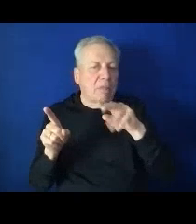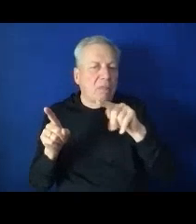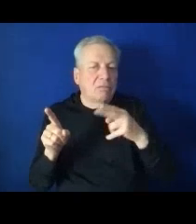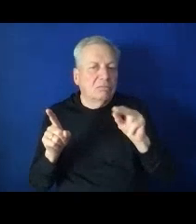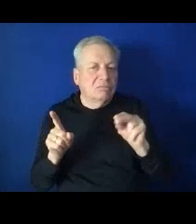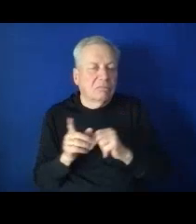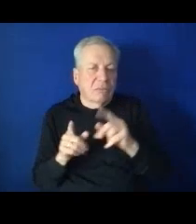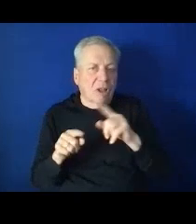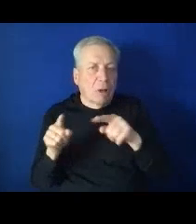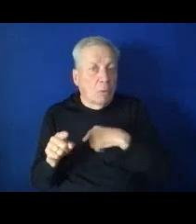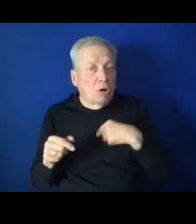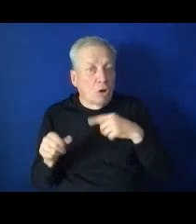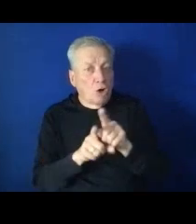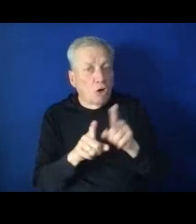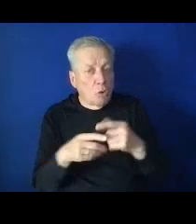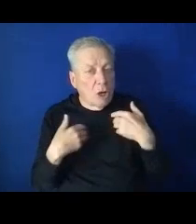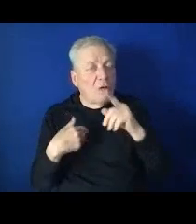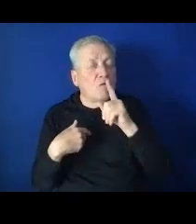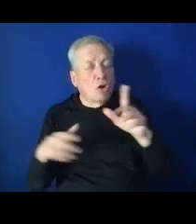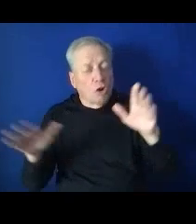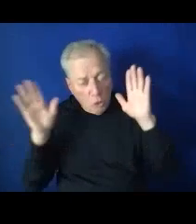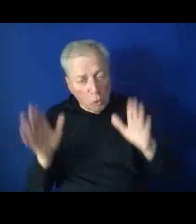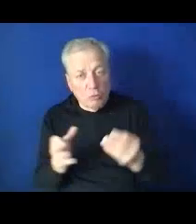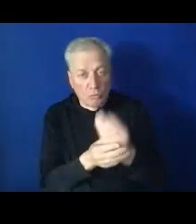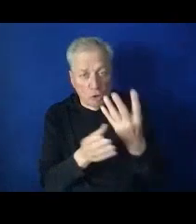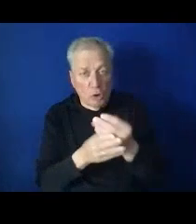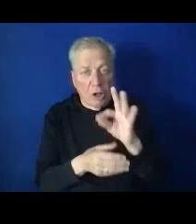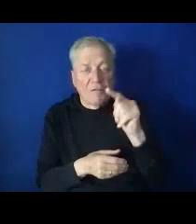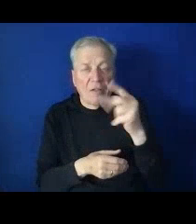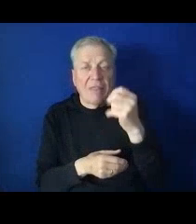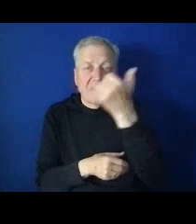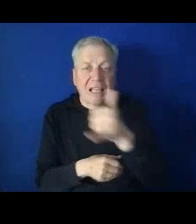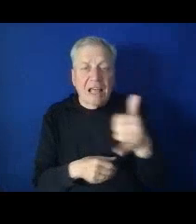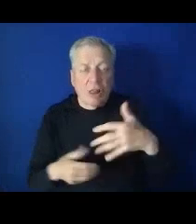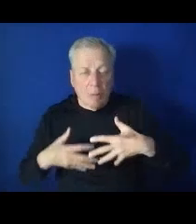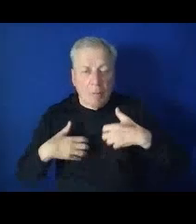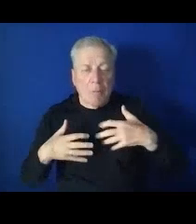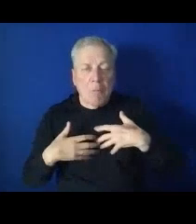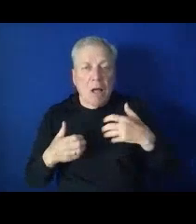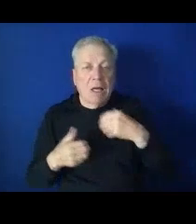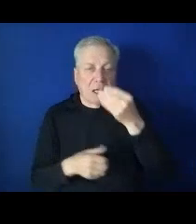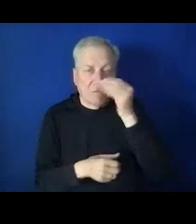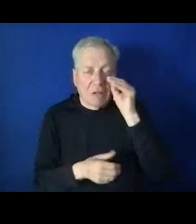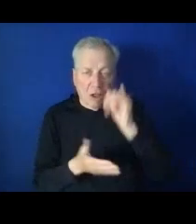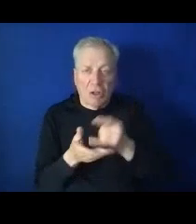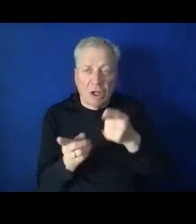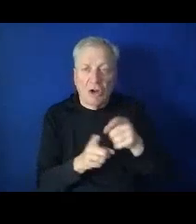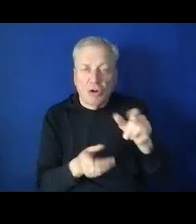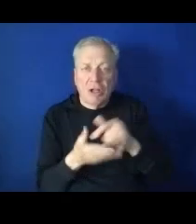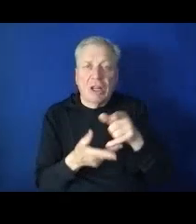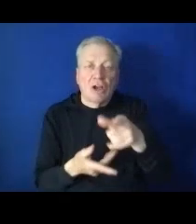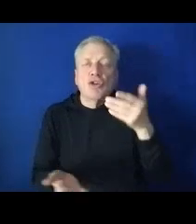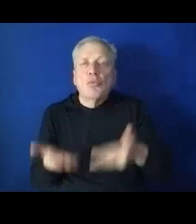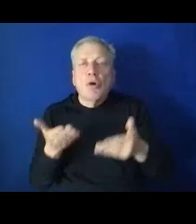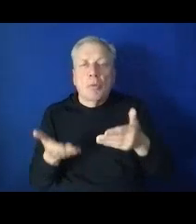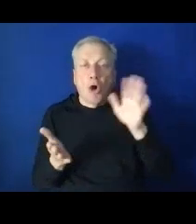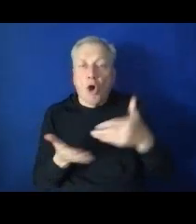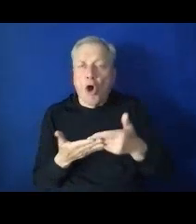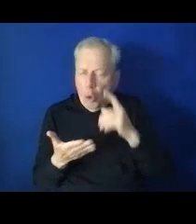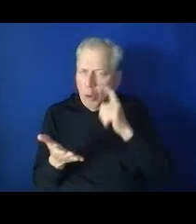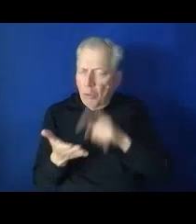We also have a wonderful bloom right now of the yellow monkey flower going on that you have probably all